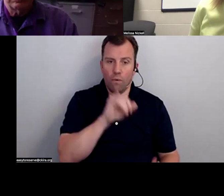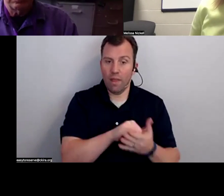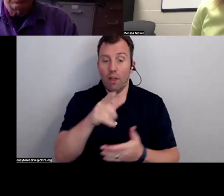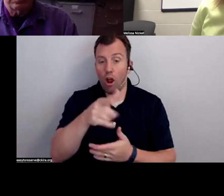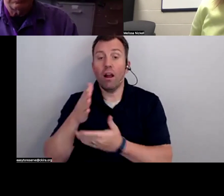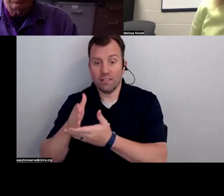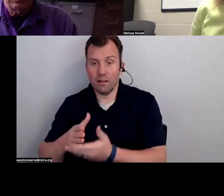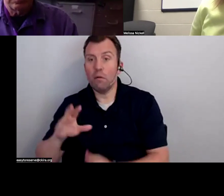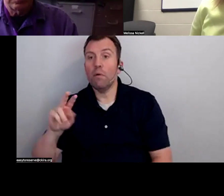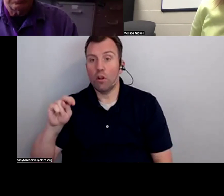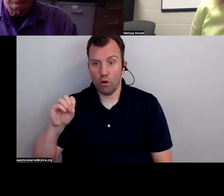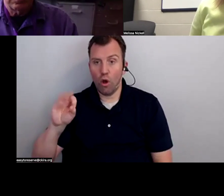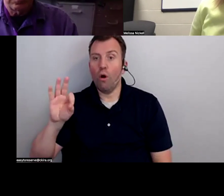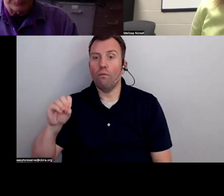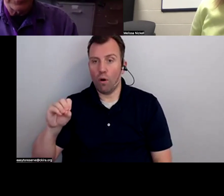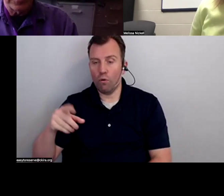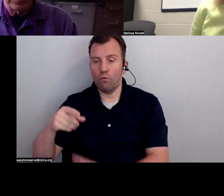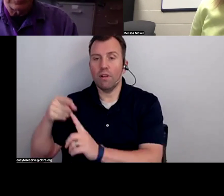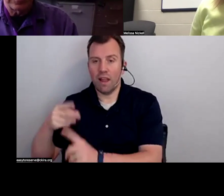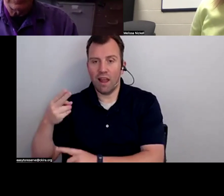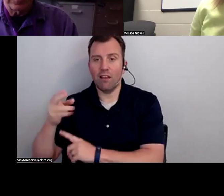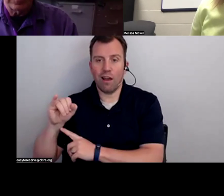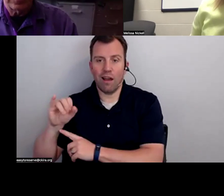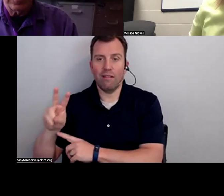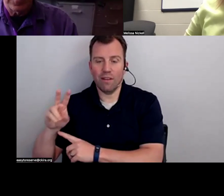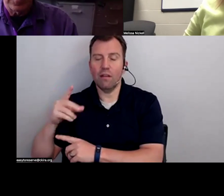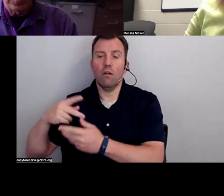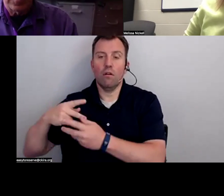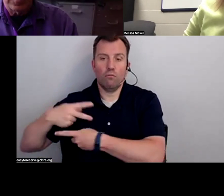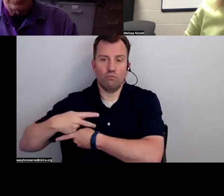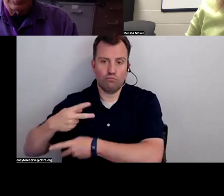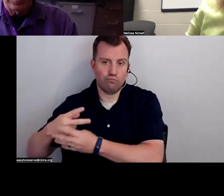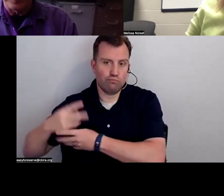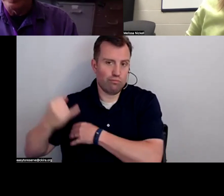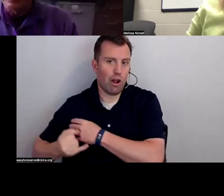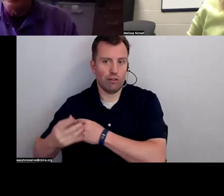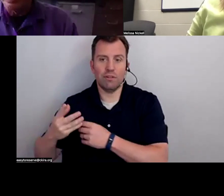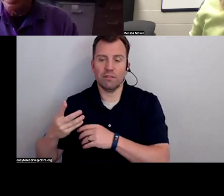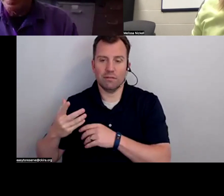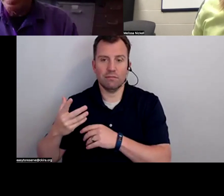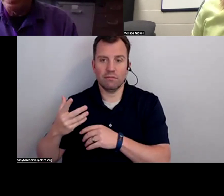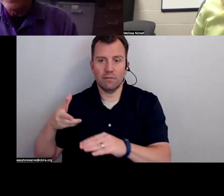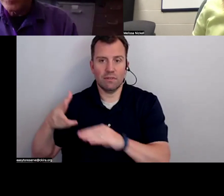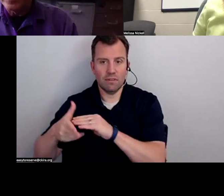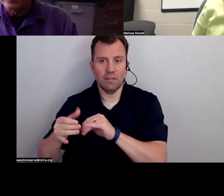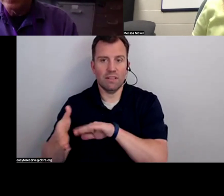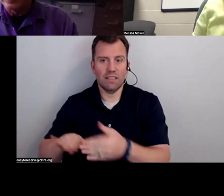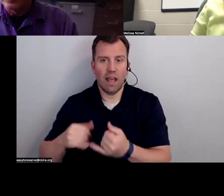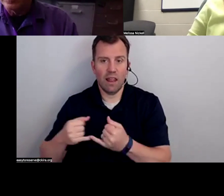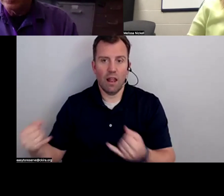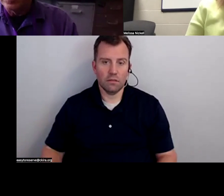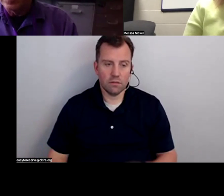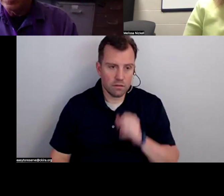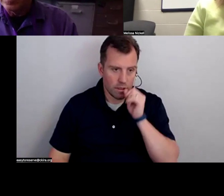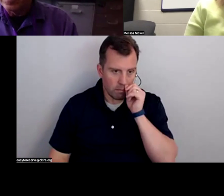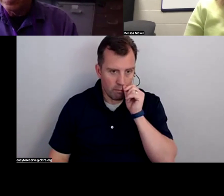HIV and related project deadlines in the SURE NOFOs. Yep. Yeah, so follow those.